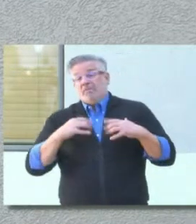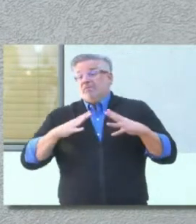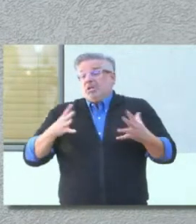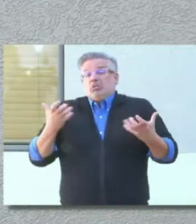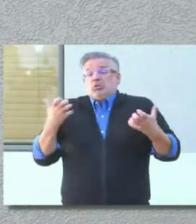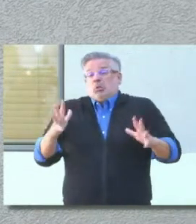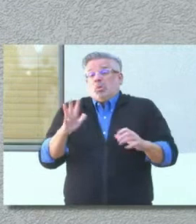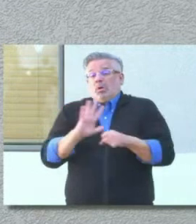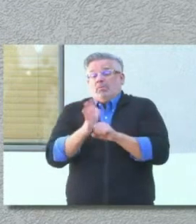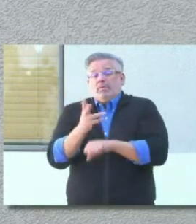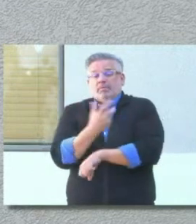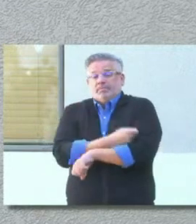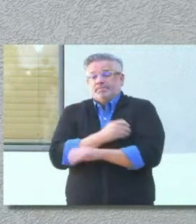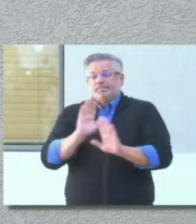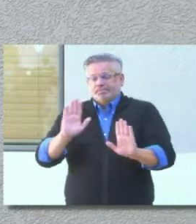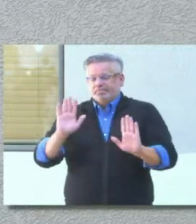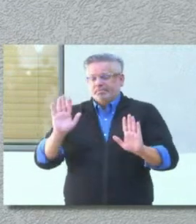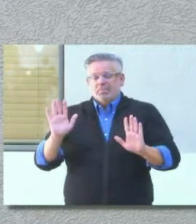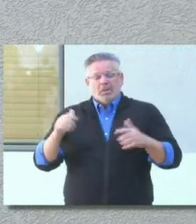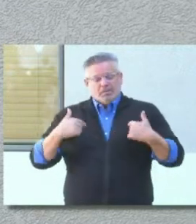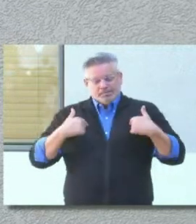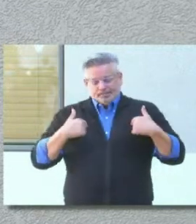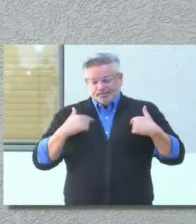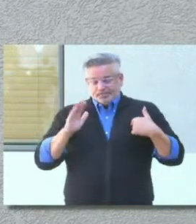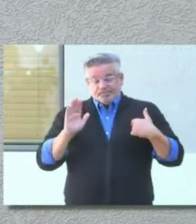convince them? Well, everyone has the choice.